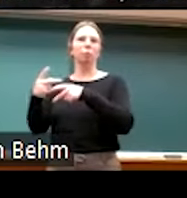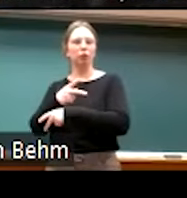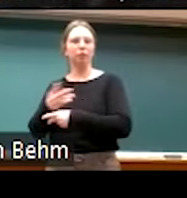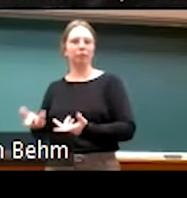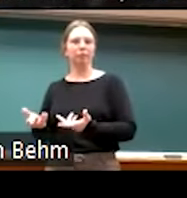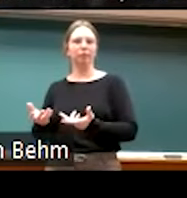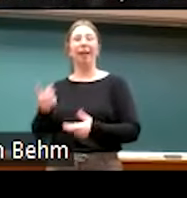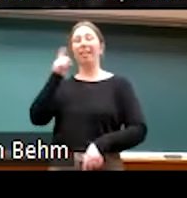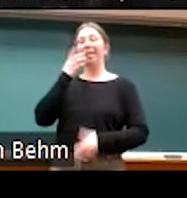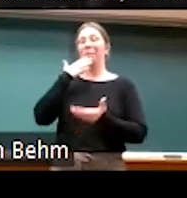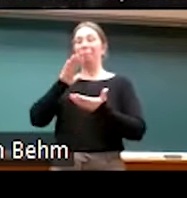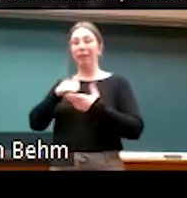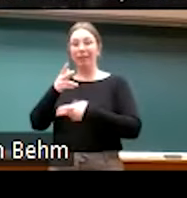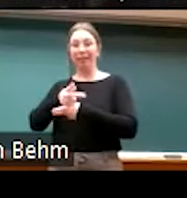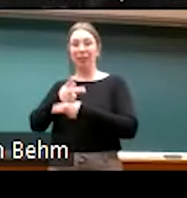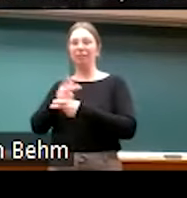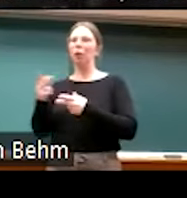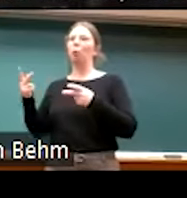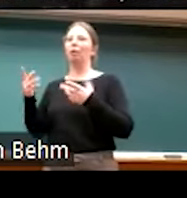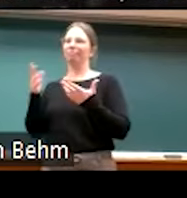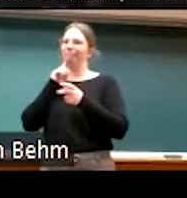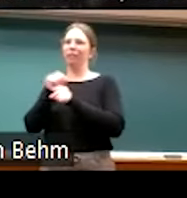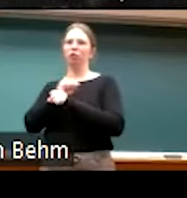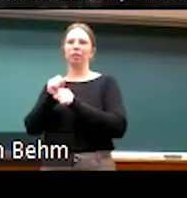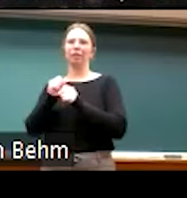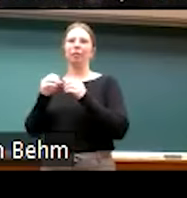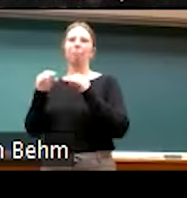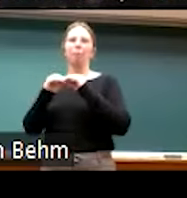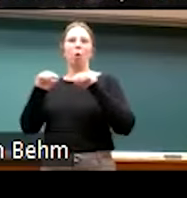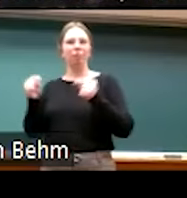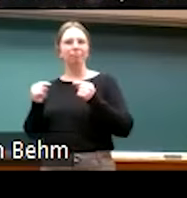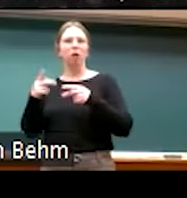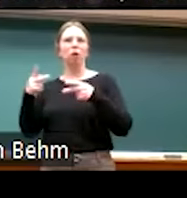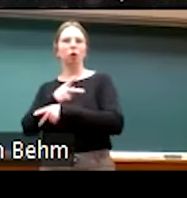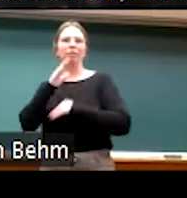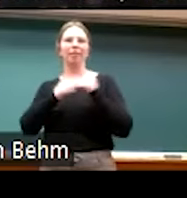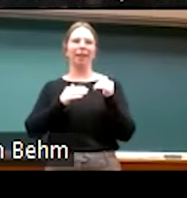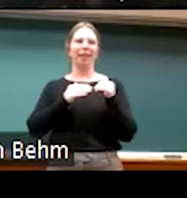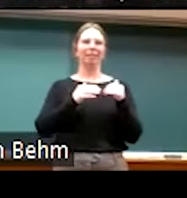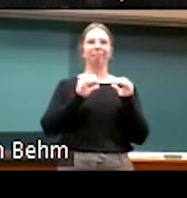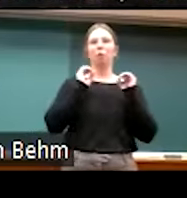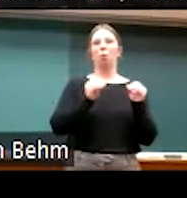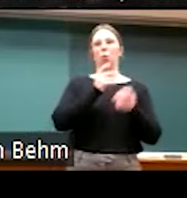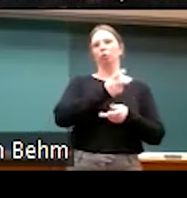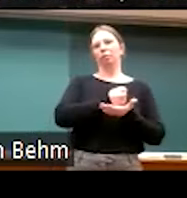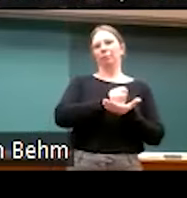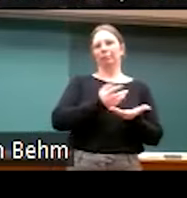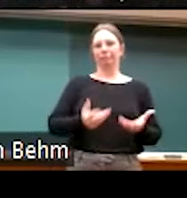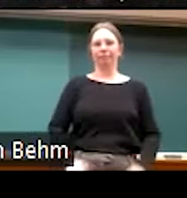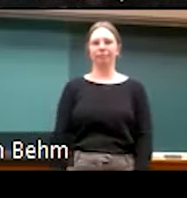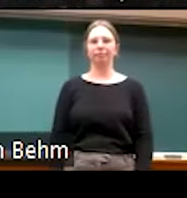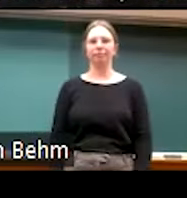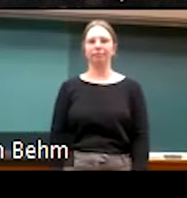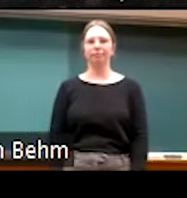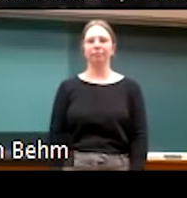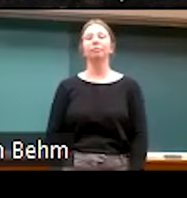we don't know about, is worse than getting no care at all, which is a pretty radical statement. So if it is the case